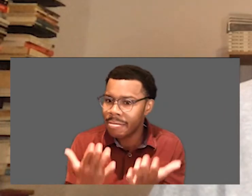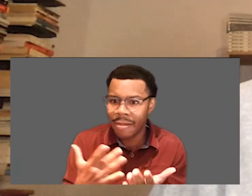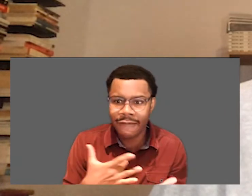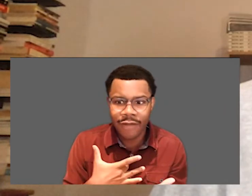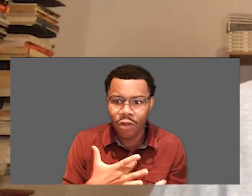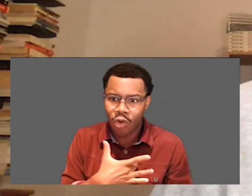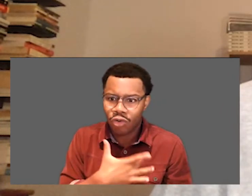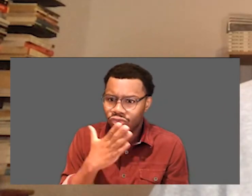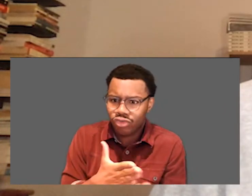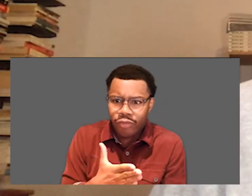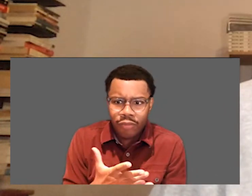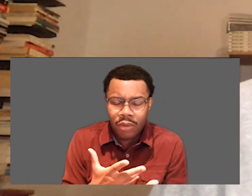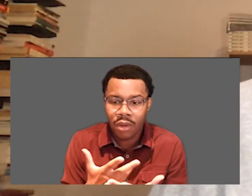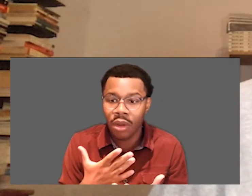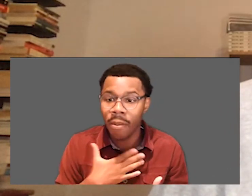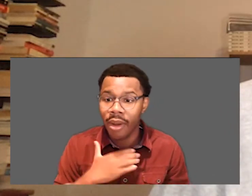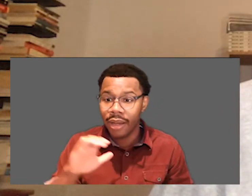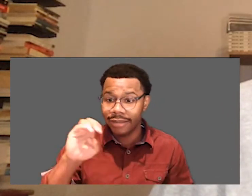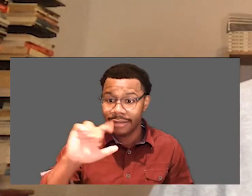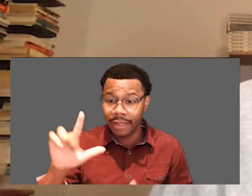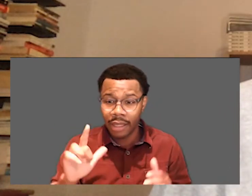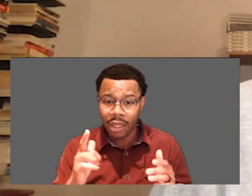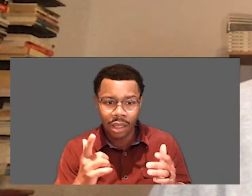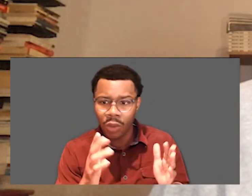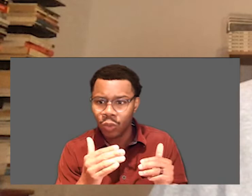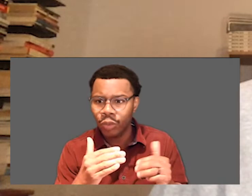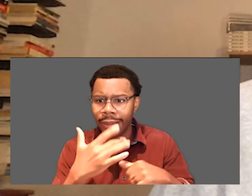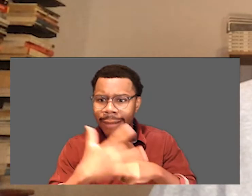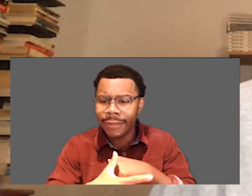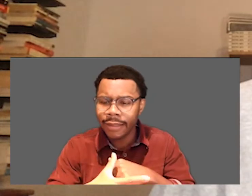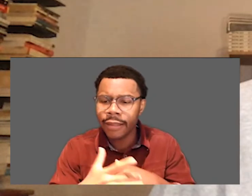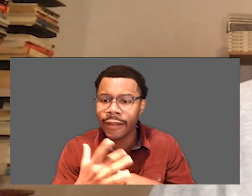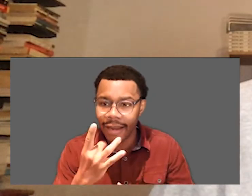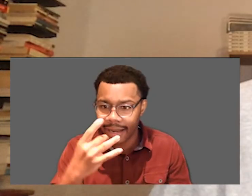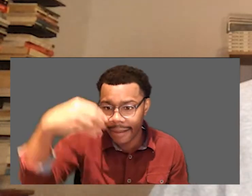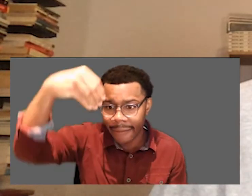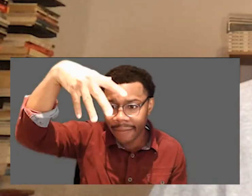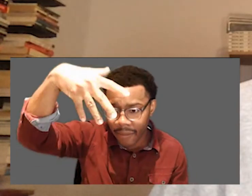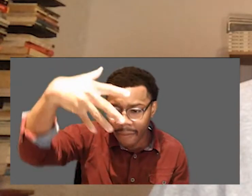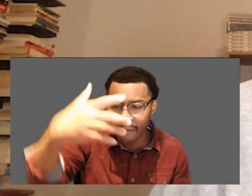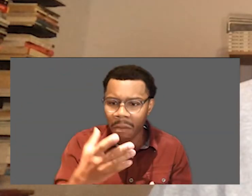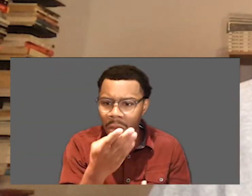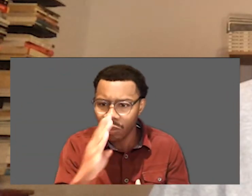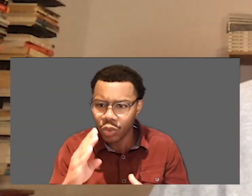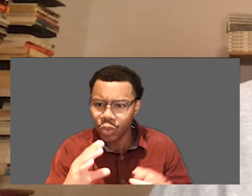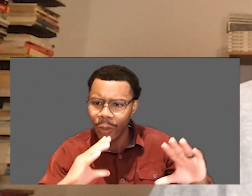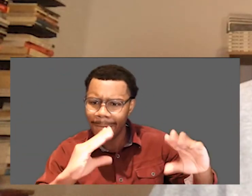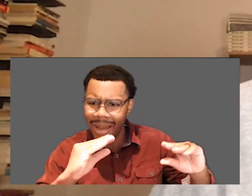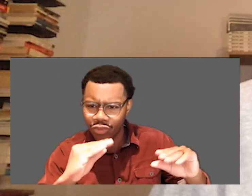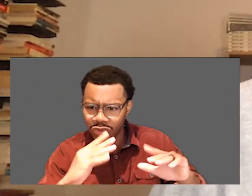My cell was empty. The light hummed and blue mattresses on the bunk slabs lay with a slight shimmer of